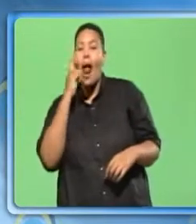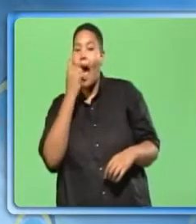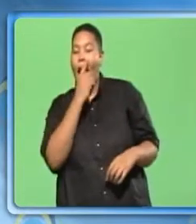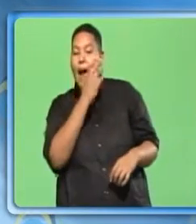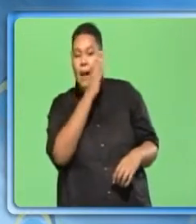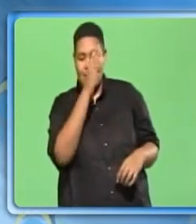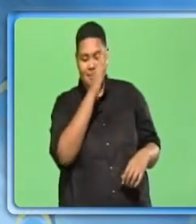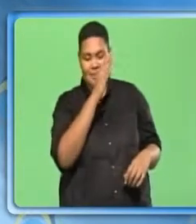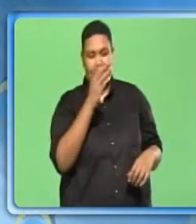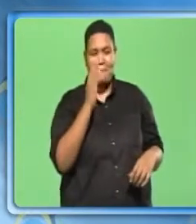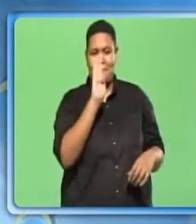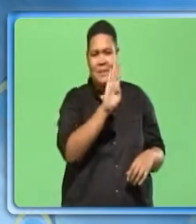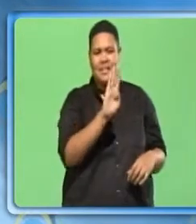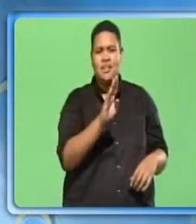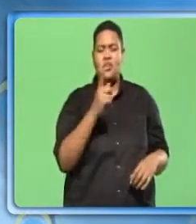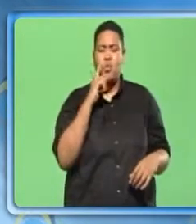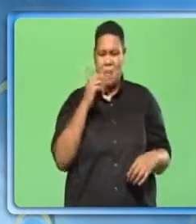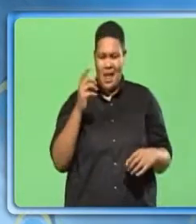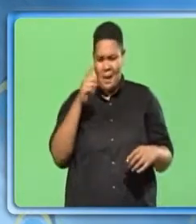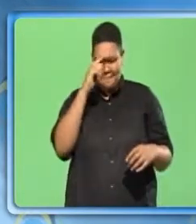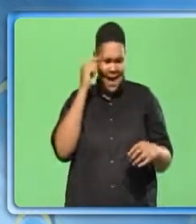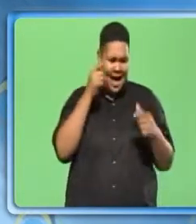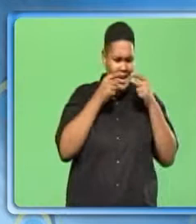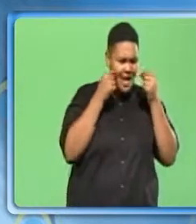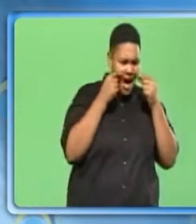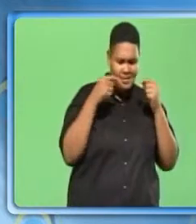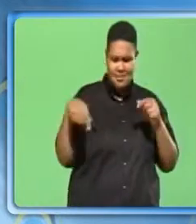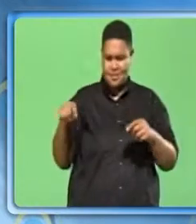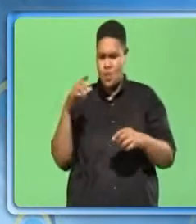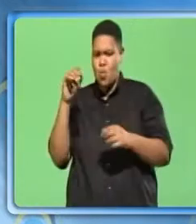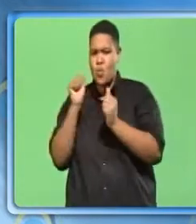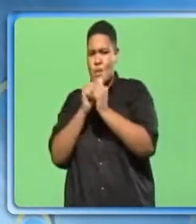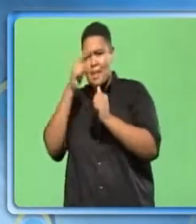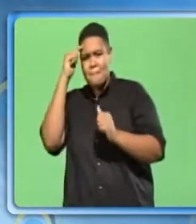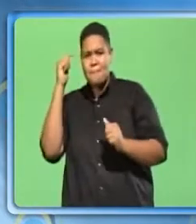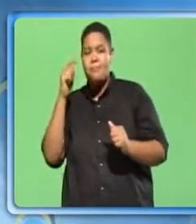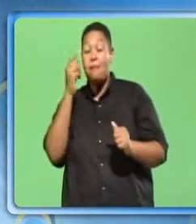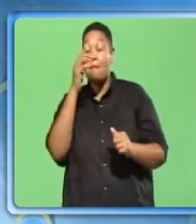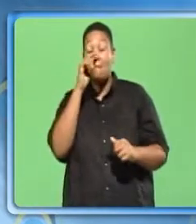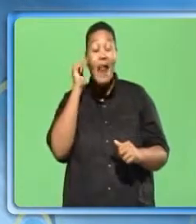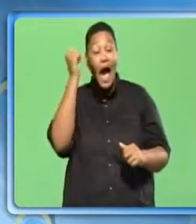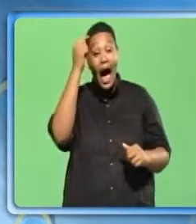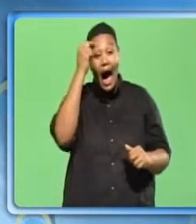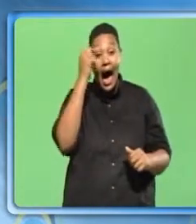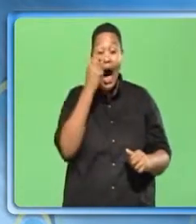mate with a brown-eyed mouse and produce only black-eyed mice?